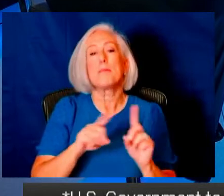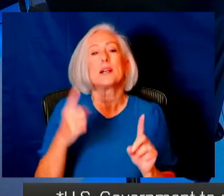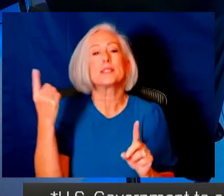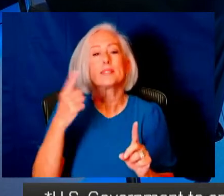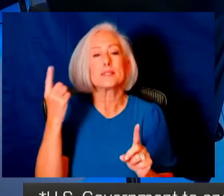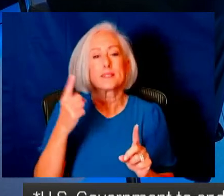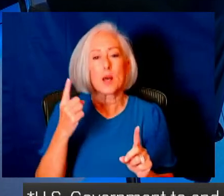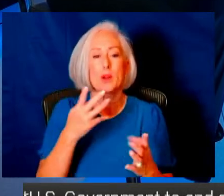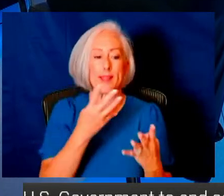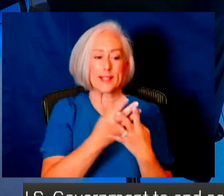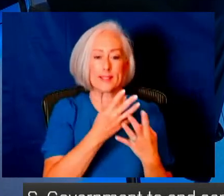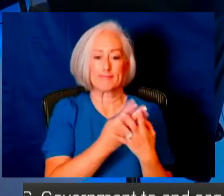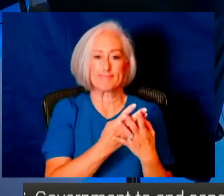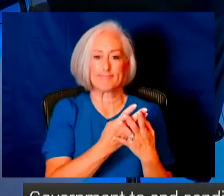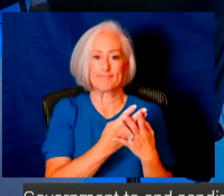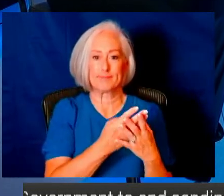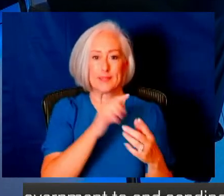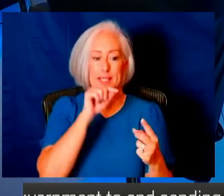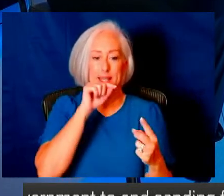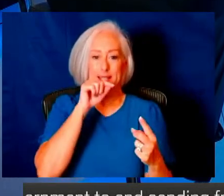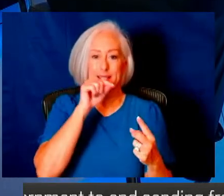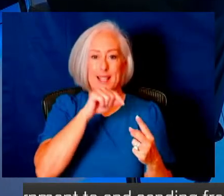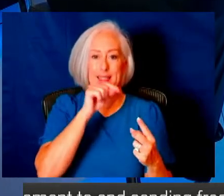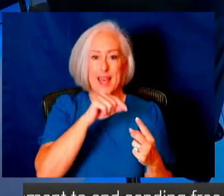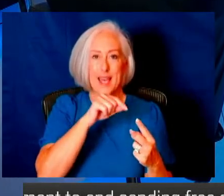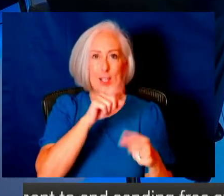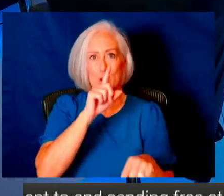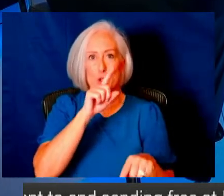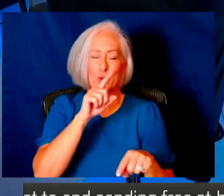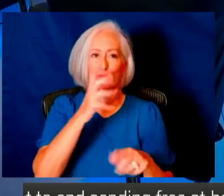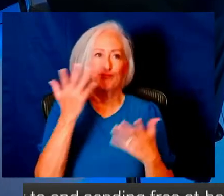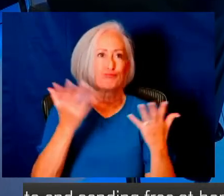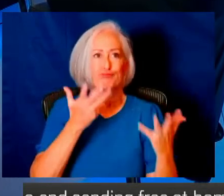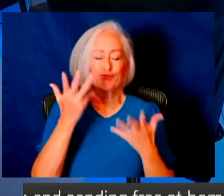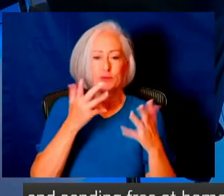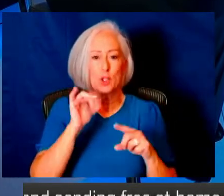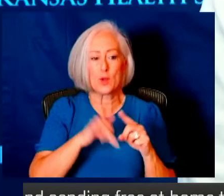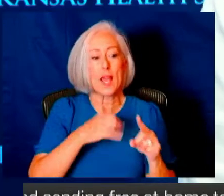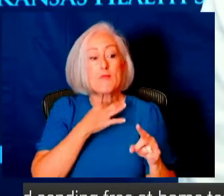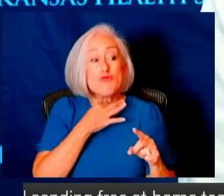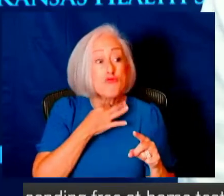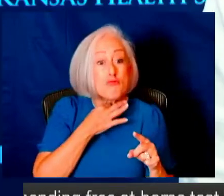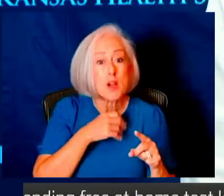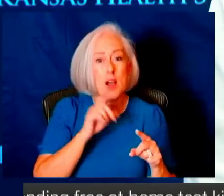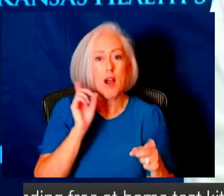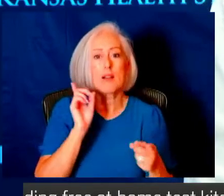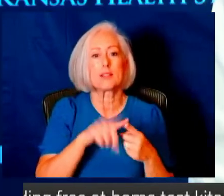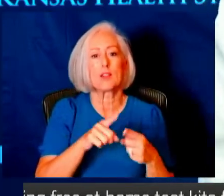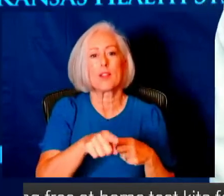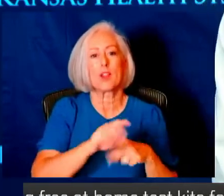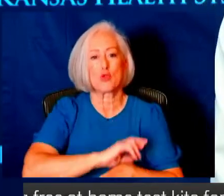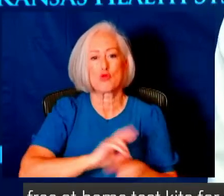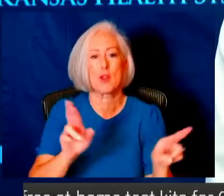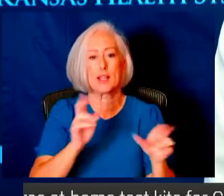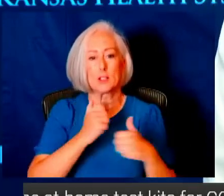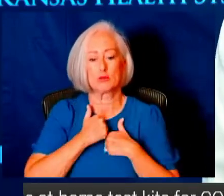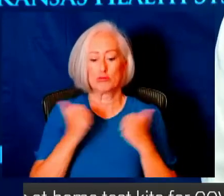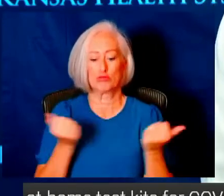it's not you can't really go out and be quizzical until people really are ready to share about that. And I think that